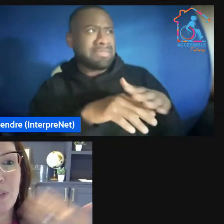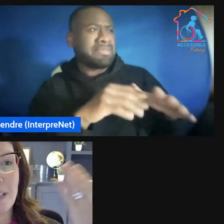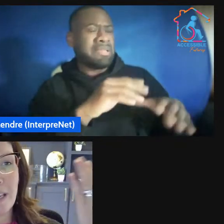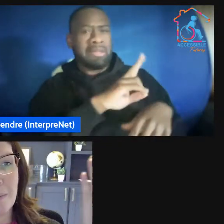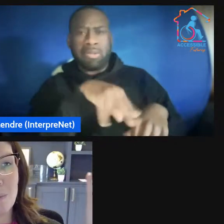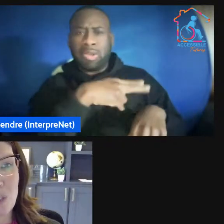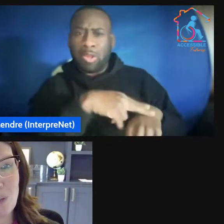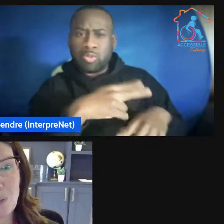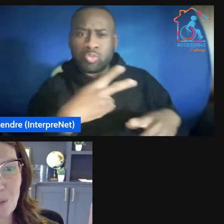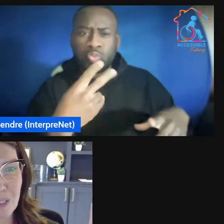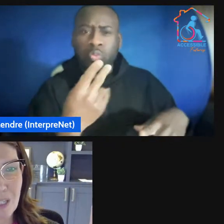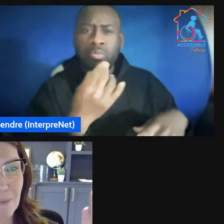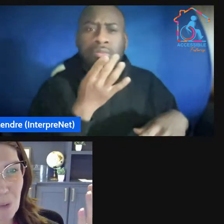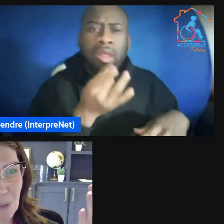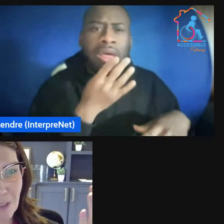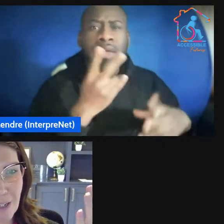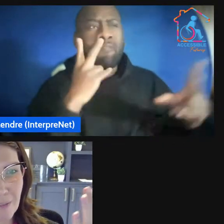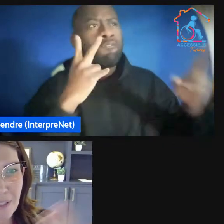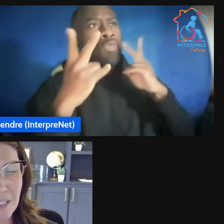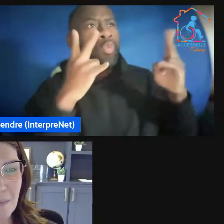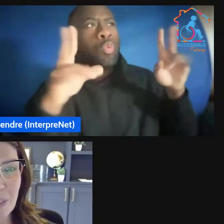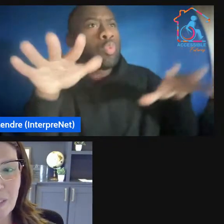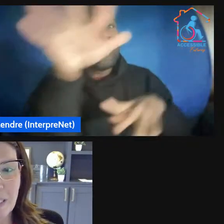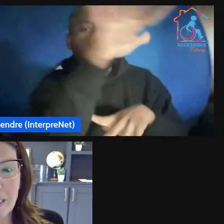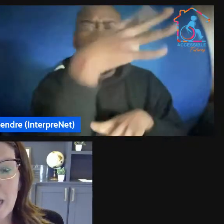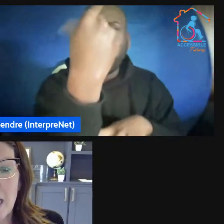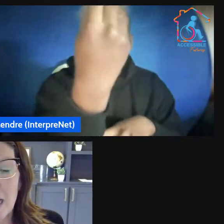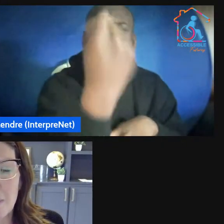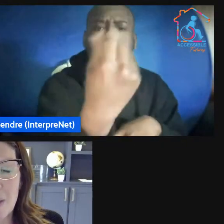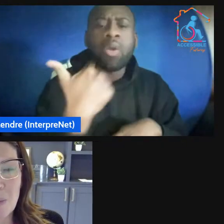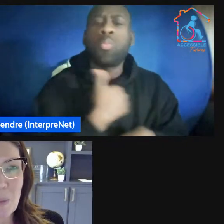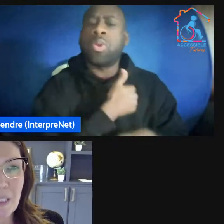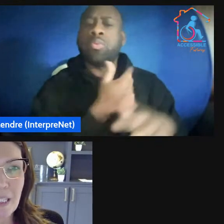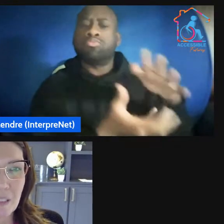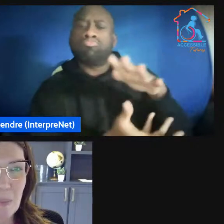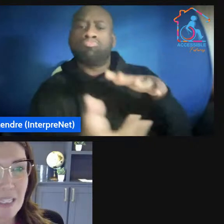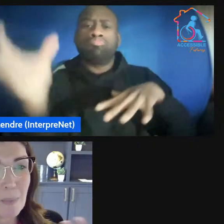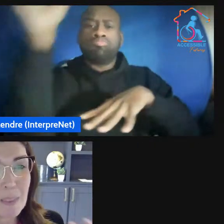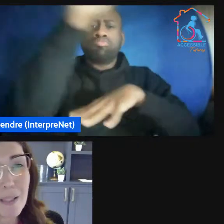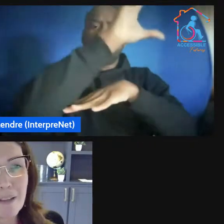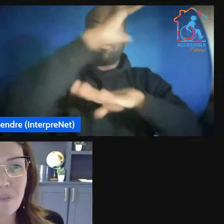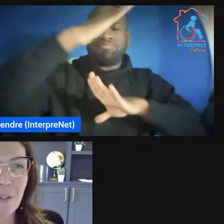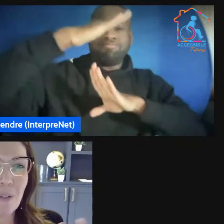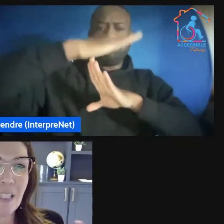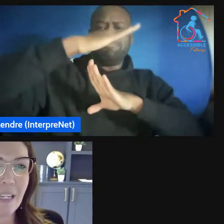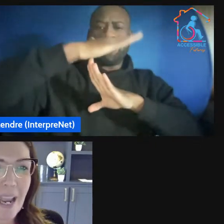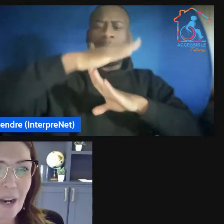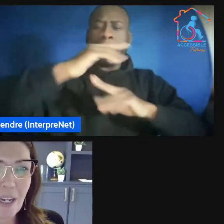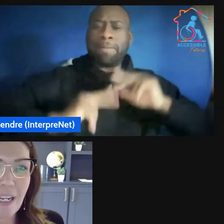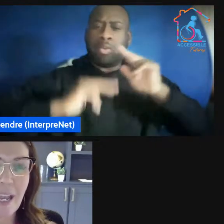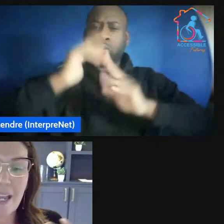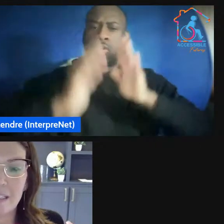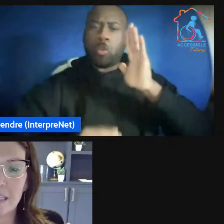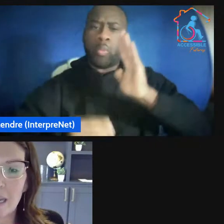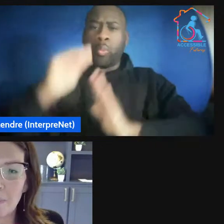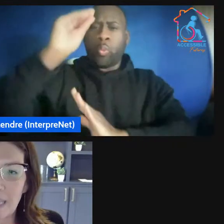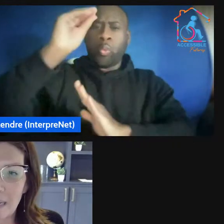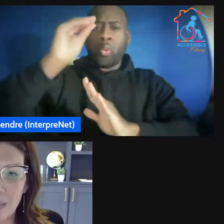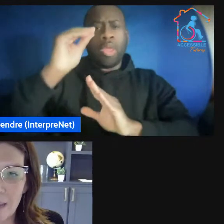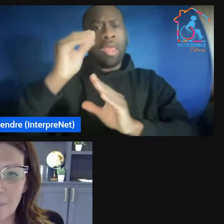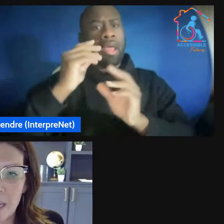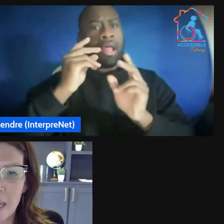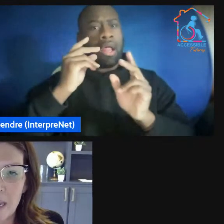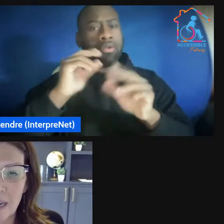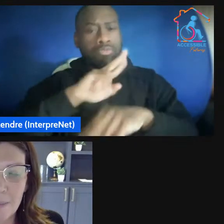we were moving them to the top floor of the same building. That was really a space that was light filled and airy and